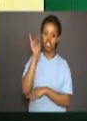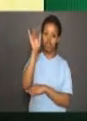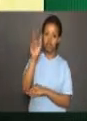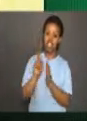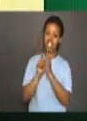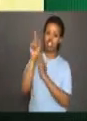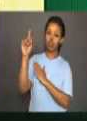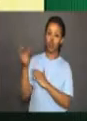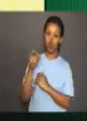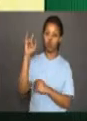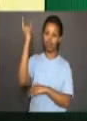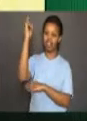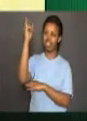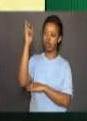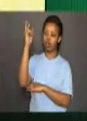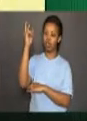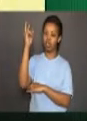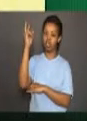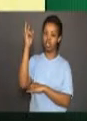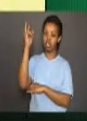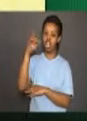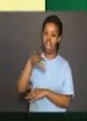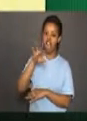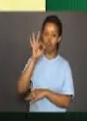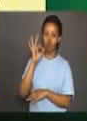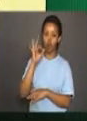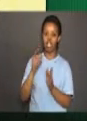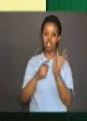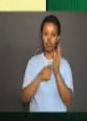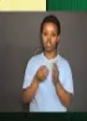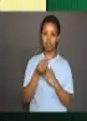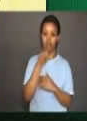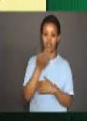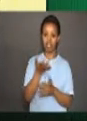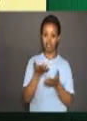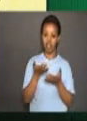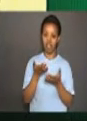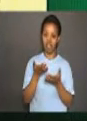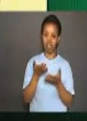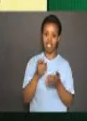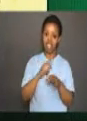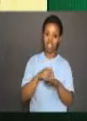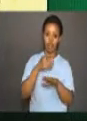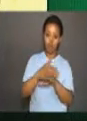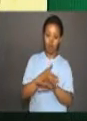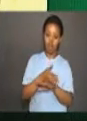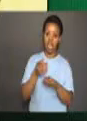to reach higher branches could develop a longer neck over time.